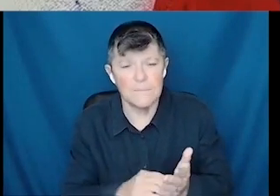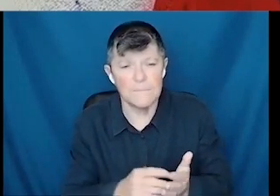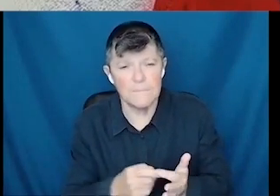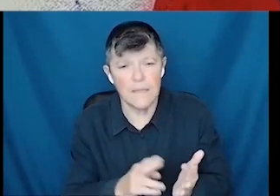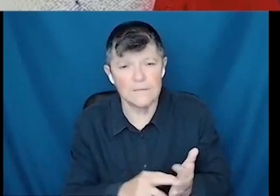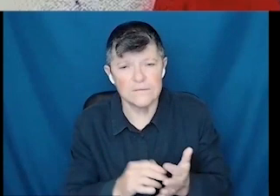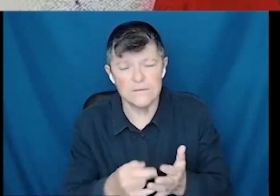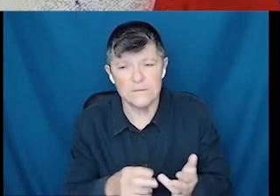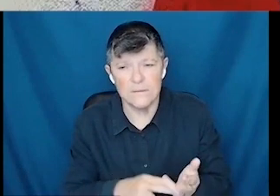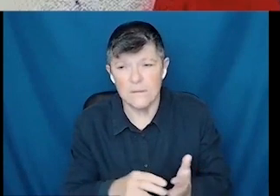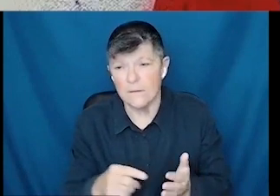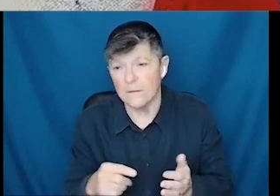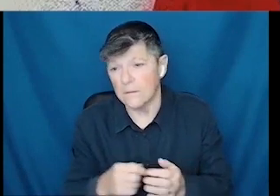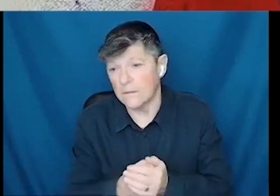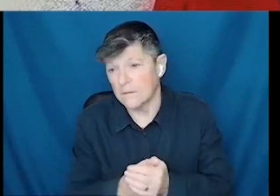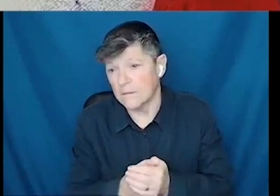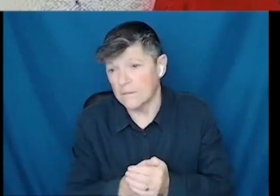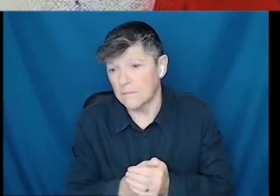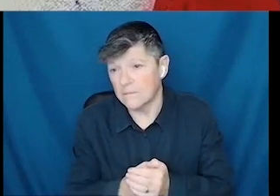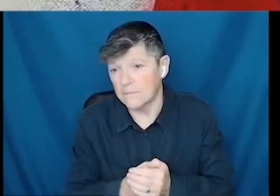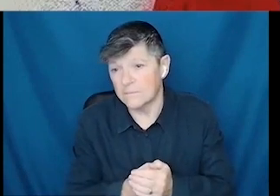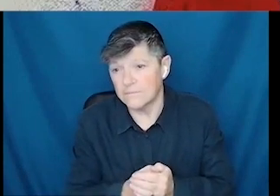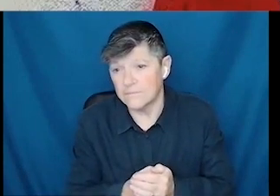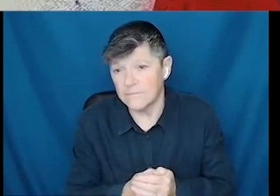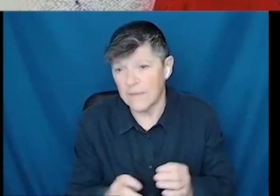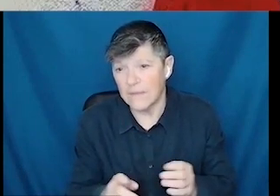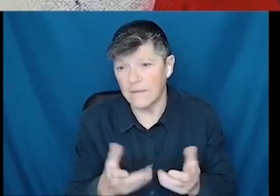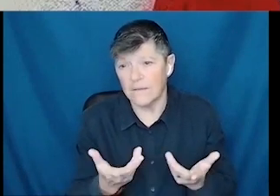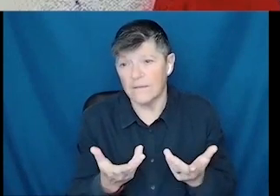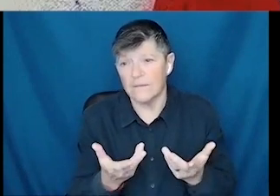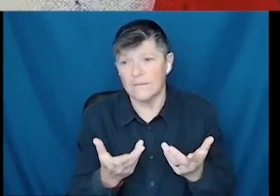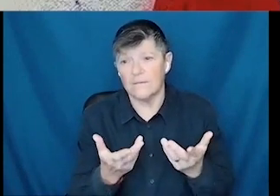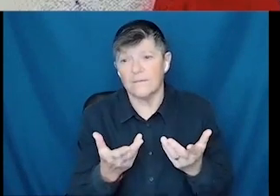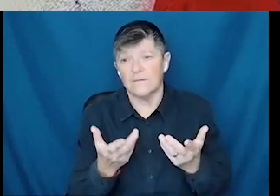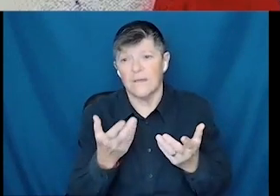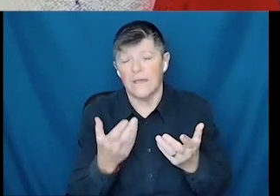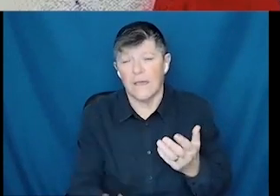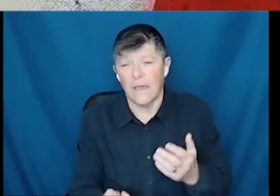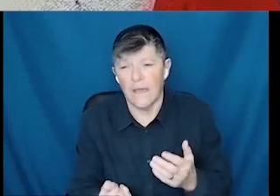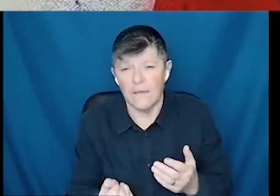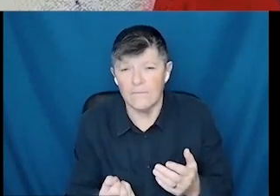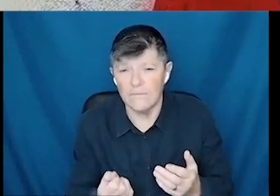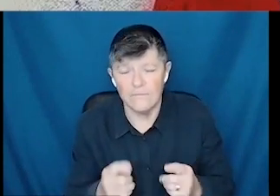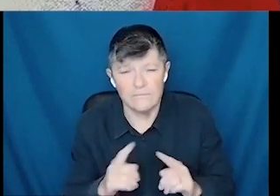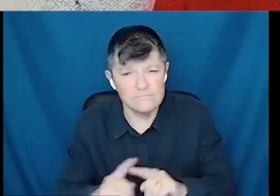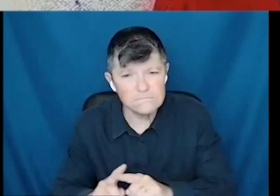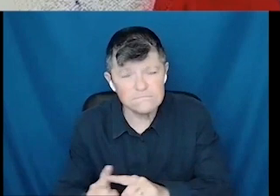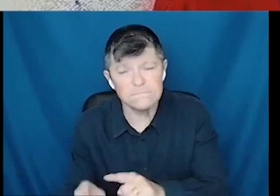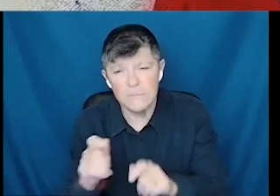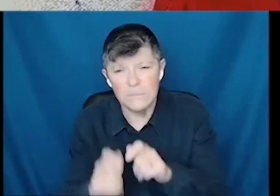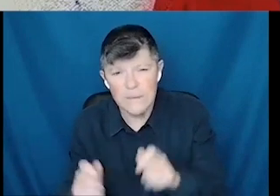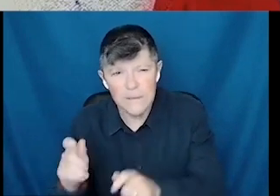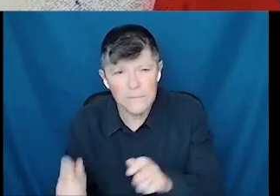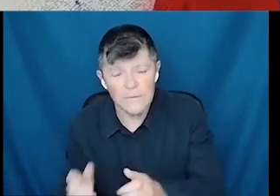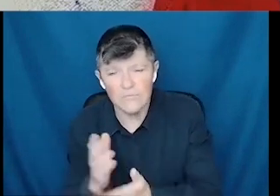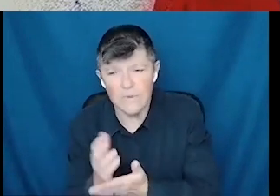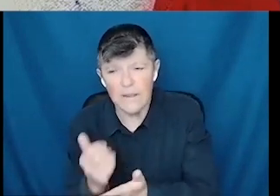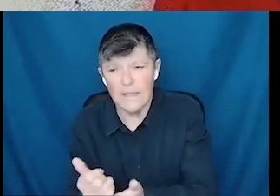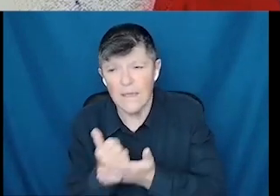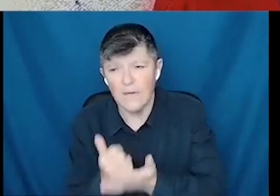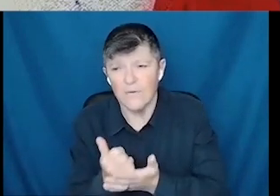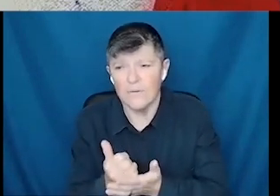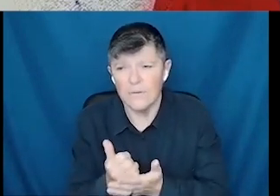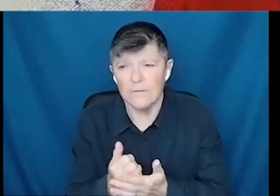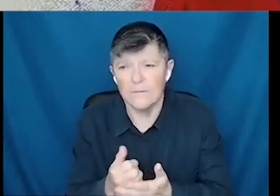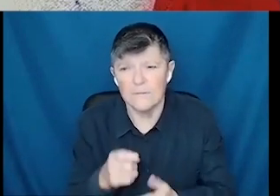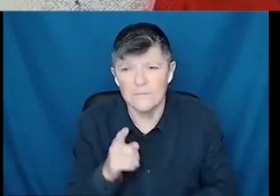Verity Buckley, there's Franca Davenport, who have all been tremendously helpful in helping us to set